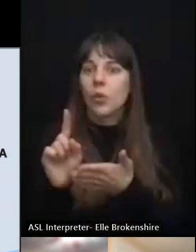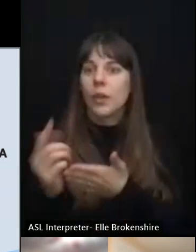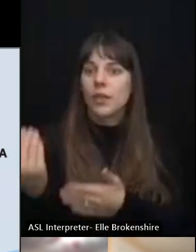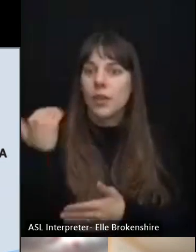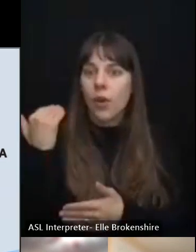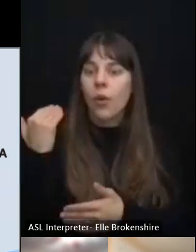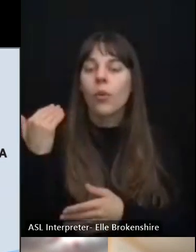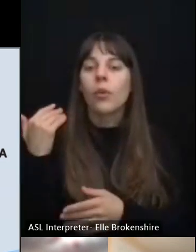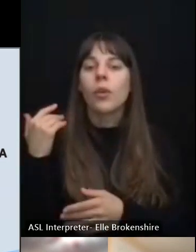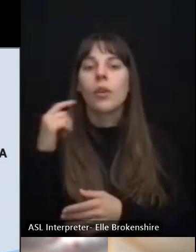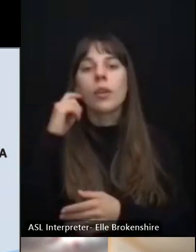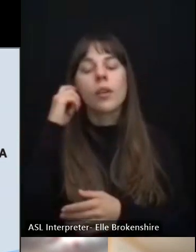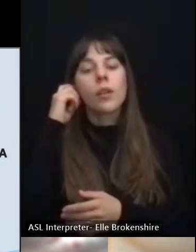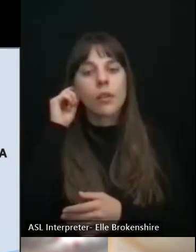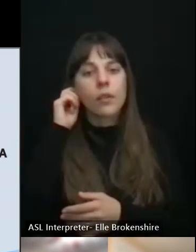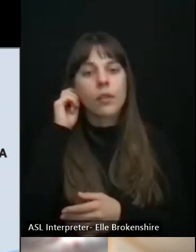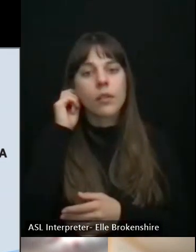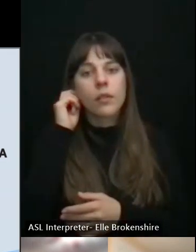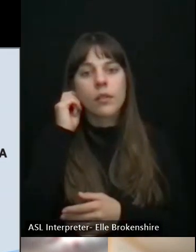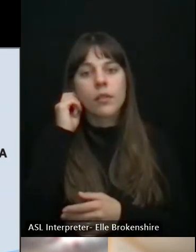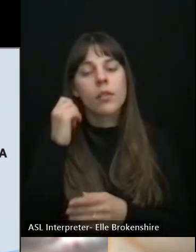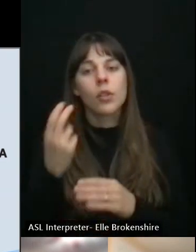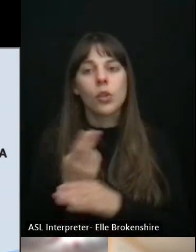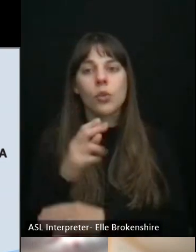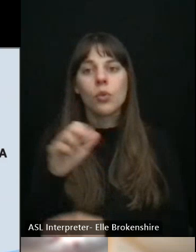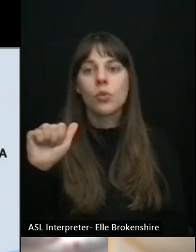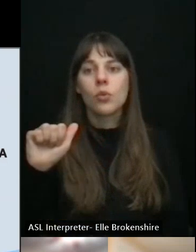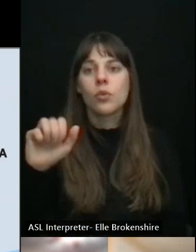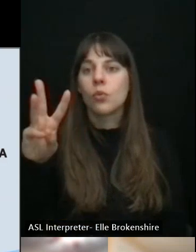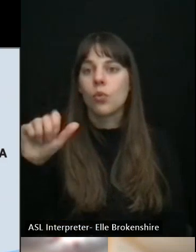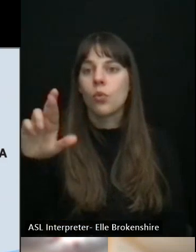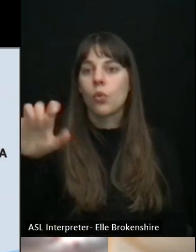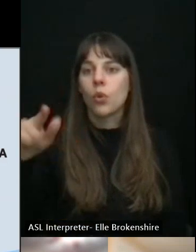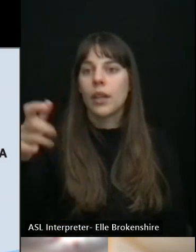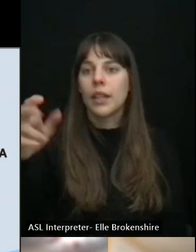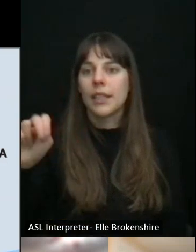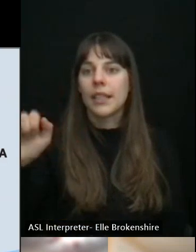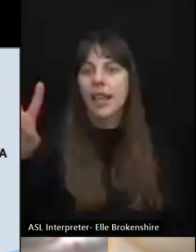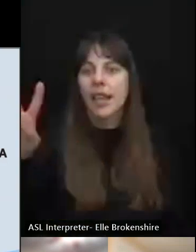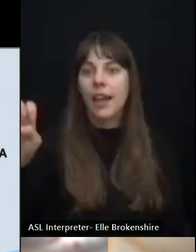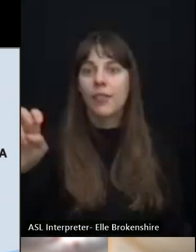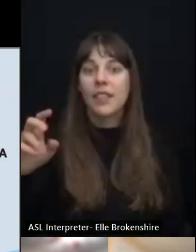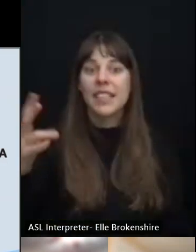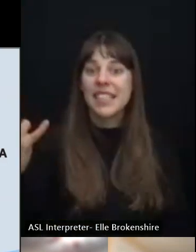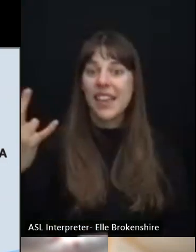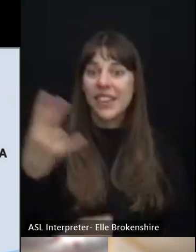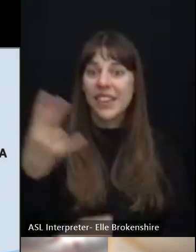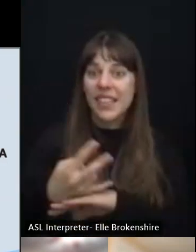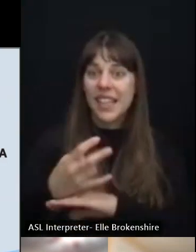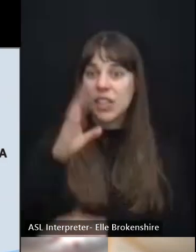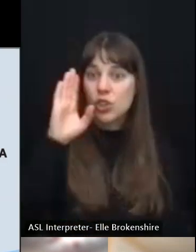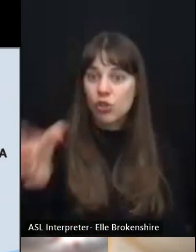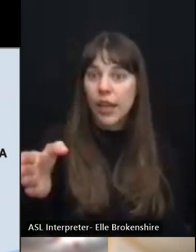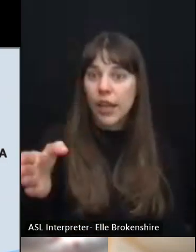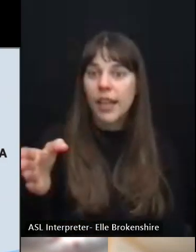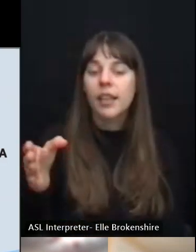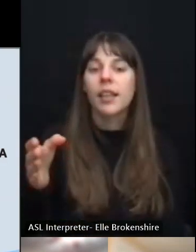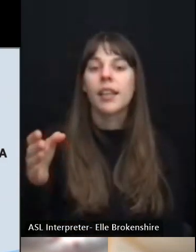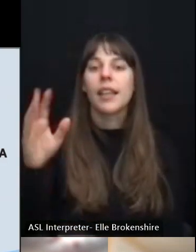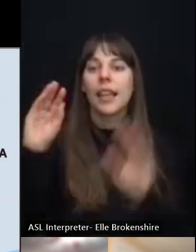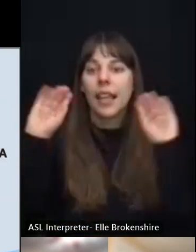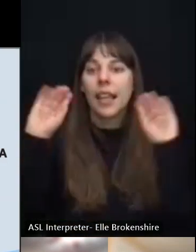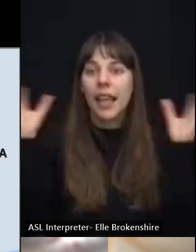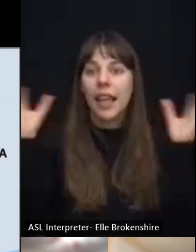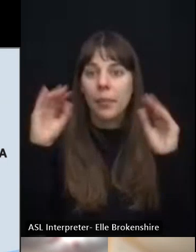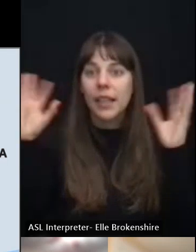Avenue, and there were 7 days straight that an ambulance and fire were called to an apartment building on Warrington Avenue and blocked all